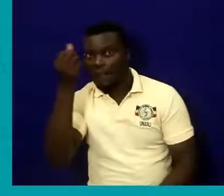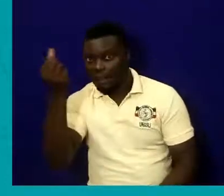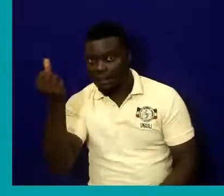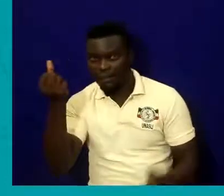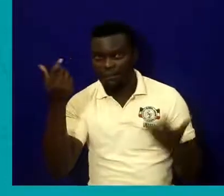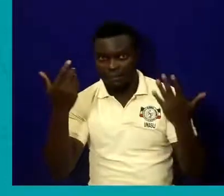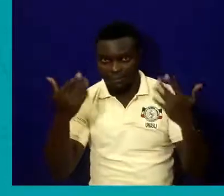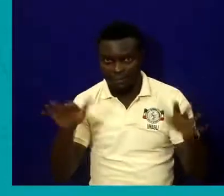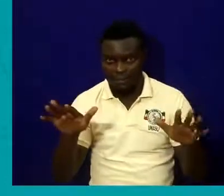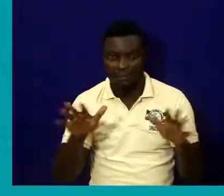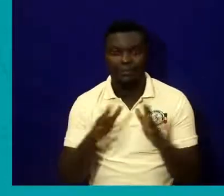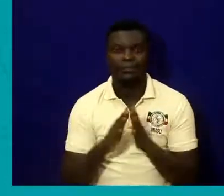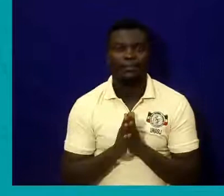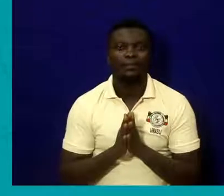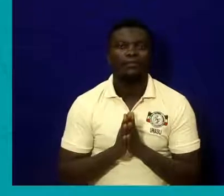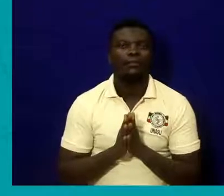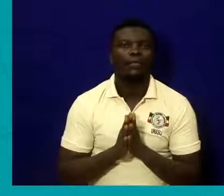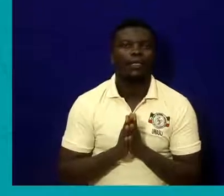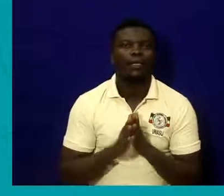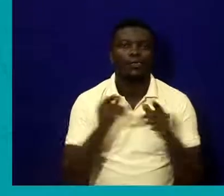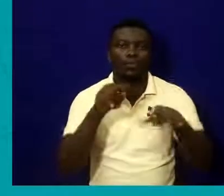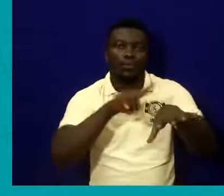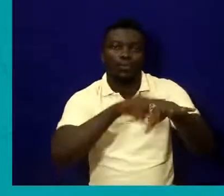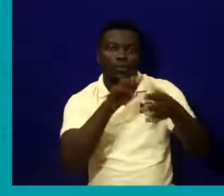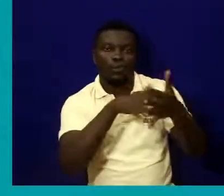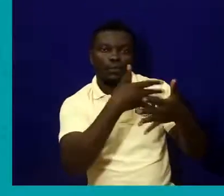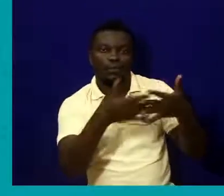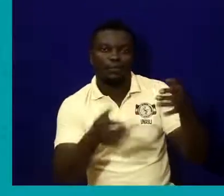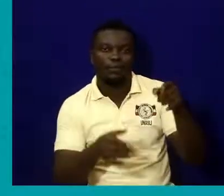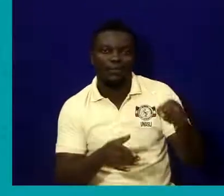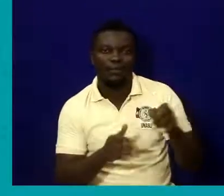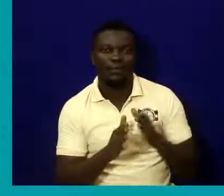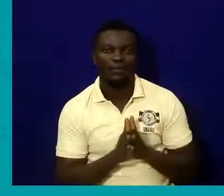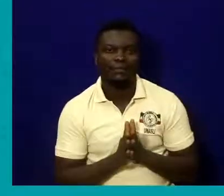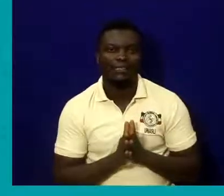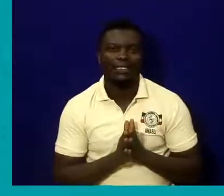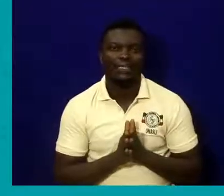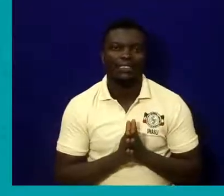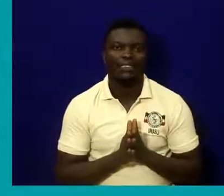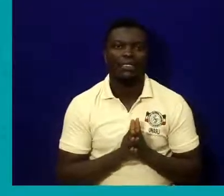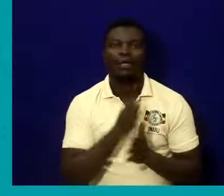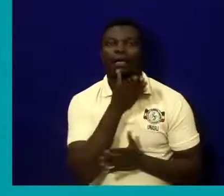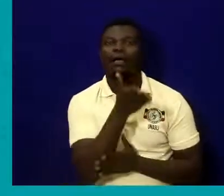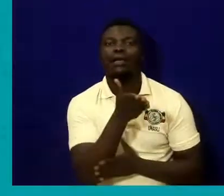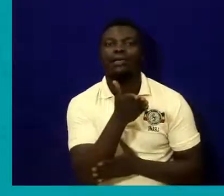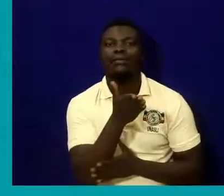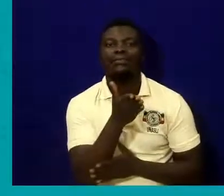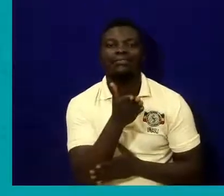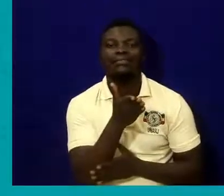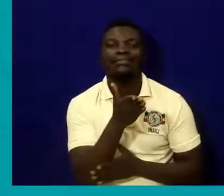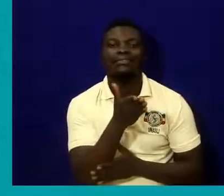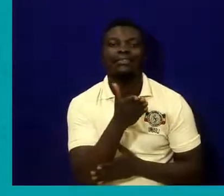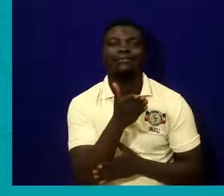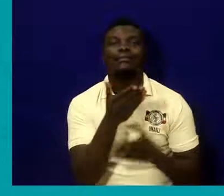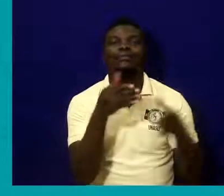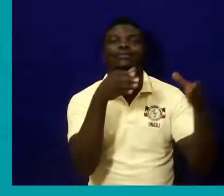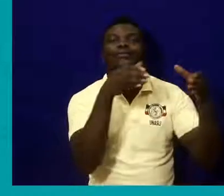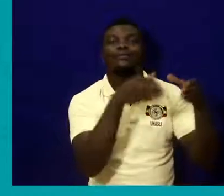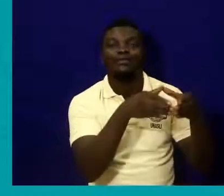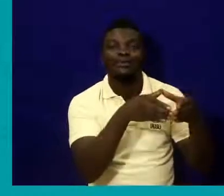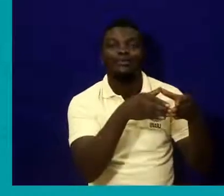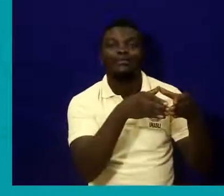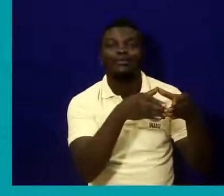On the periodic table, Those ones are called